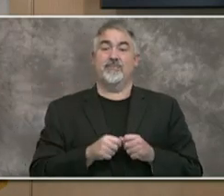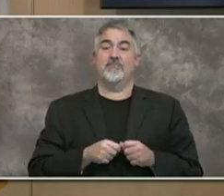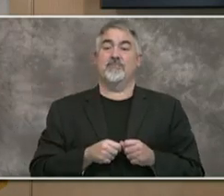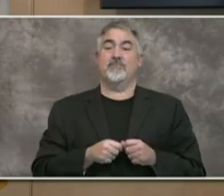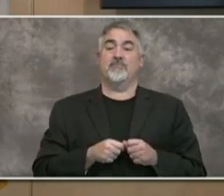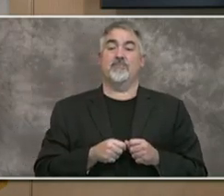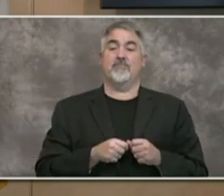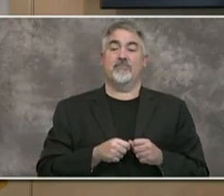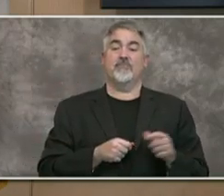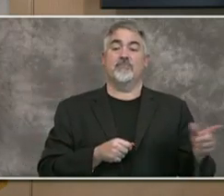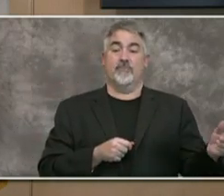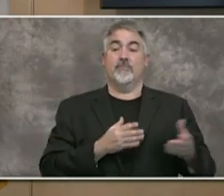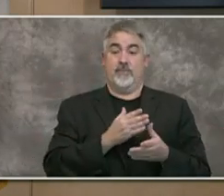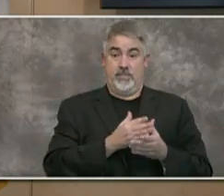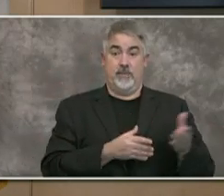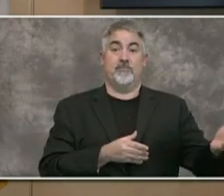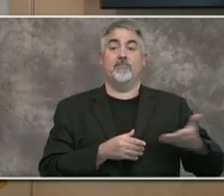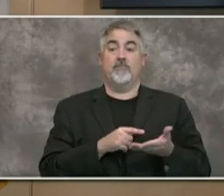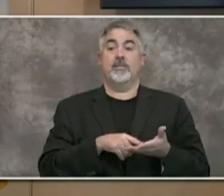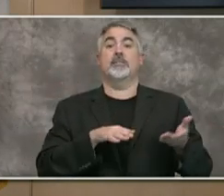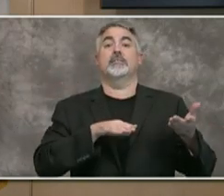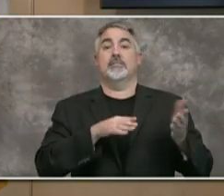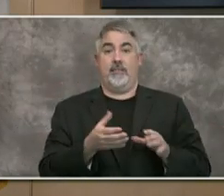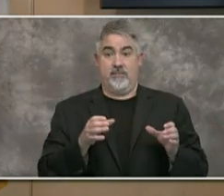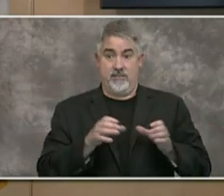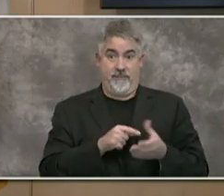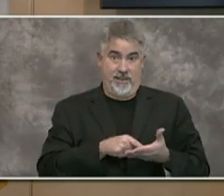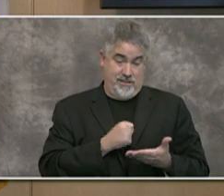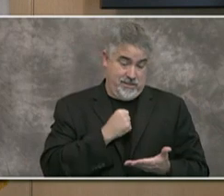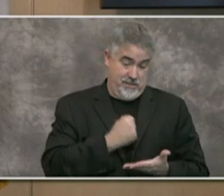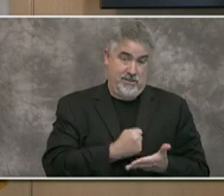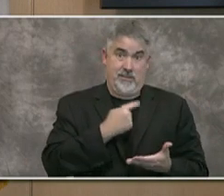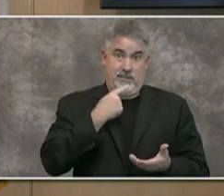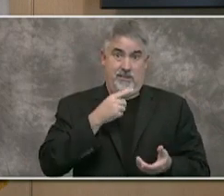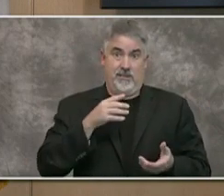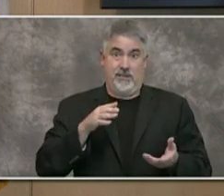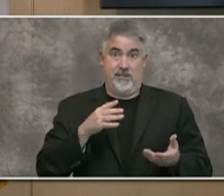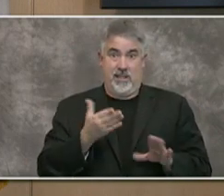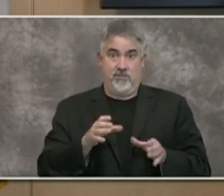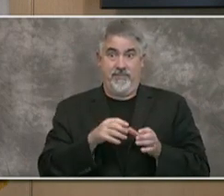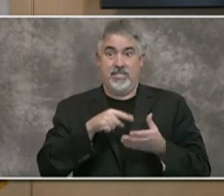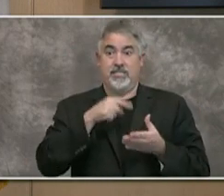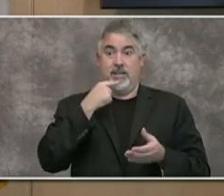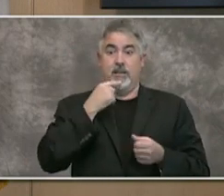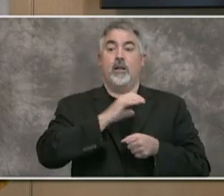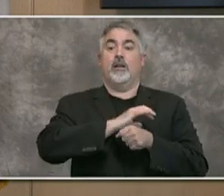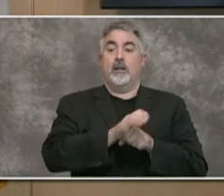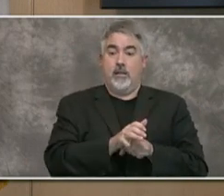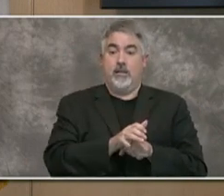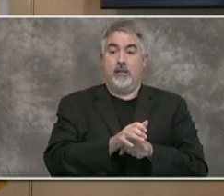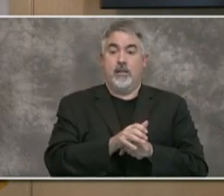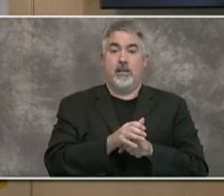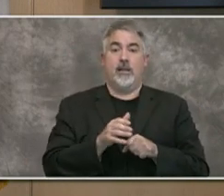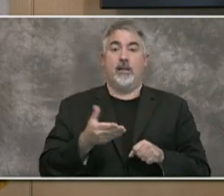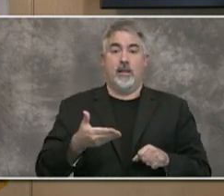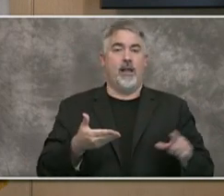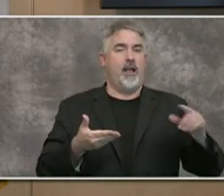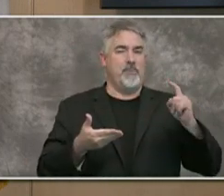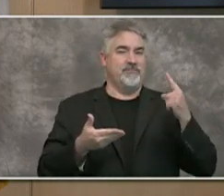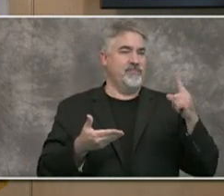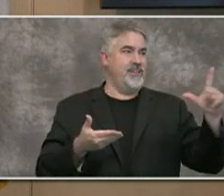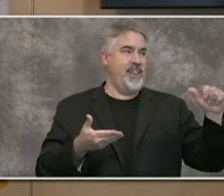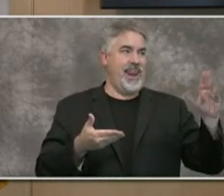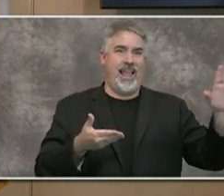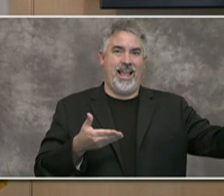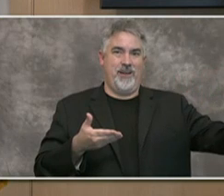the death certificate, but yet we don't have a lab report for it. And many of those cases have in fact not turned out to